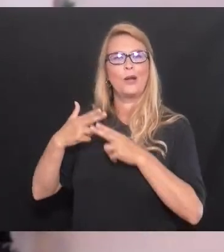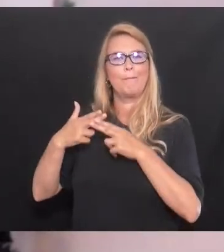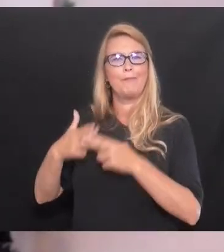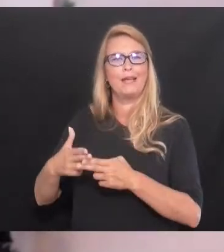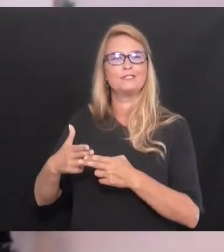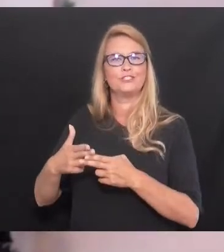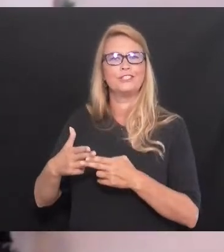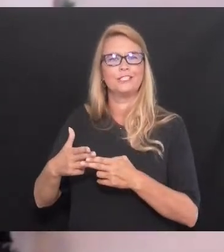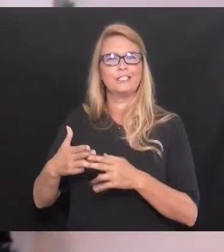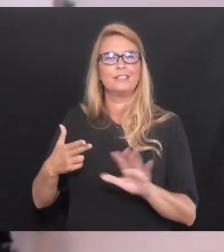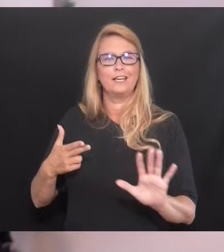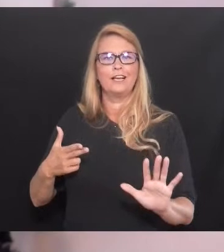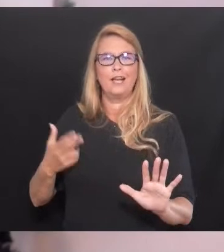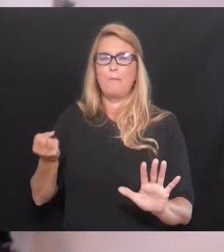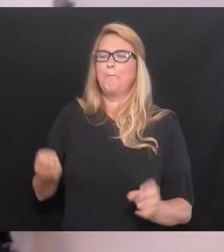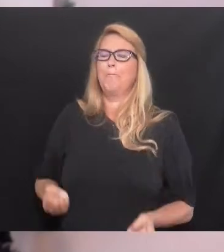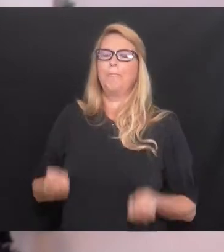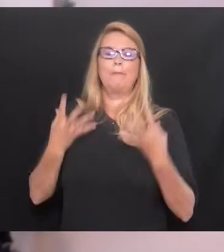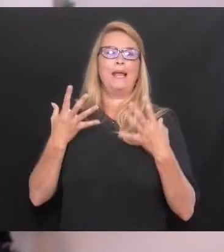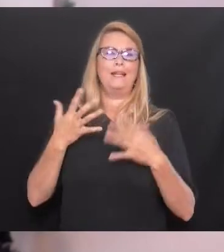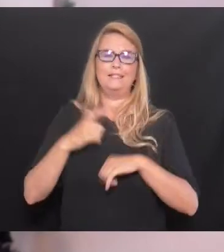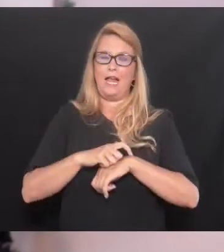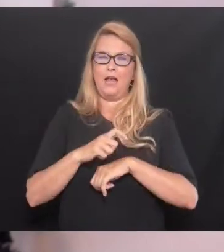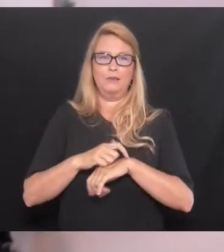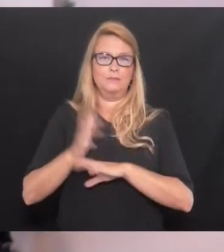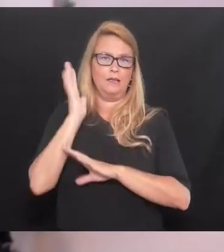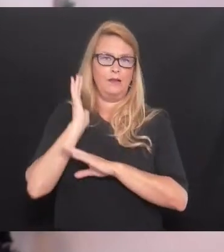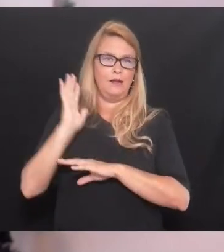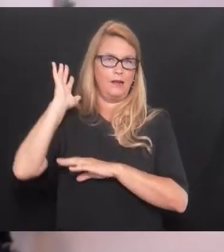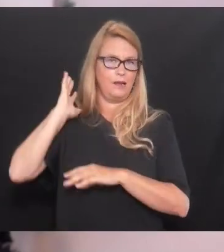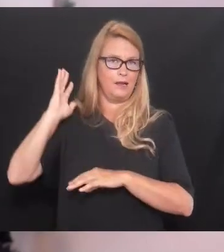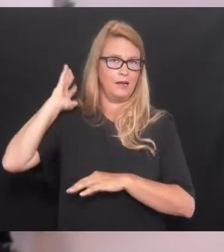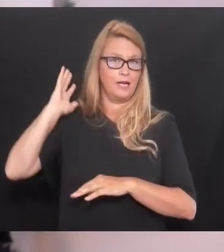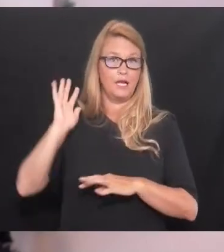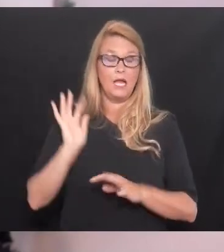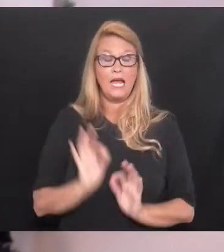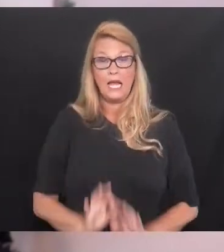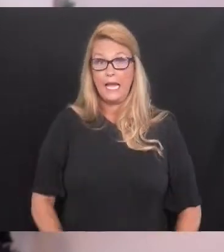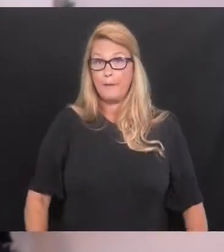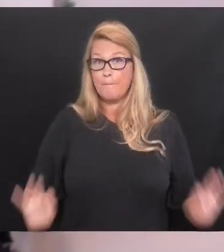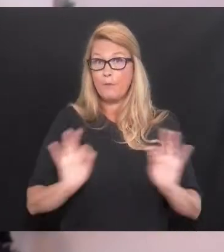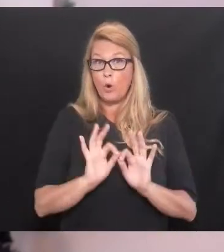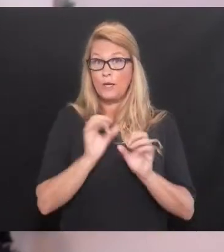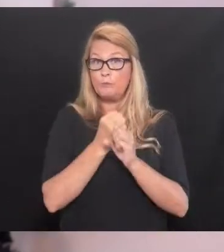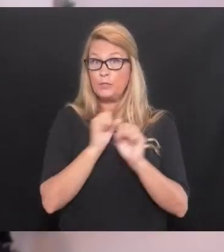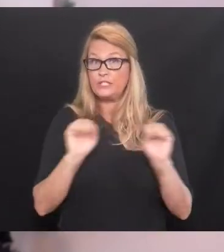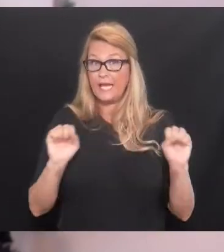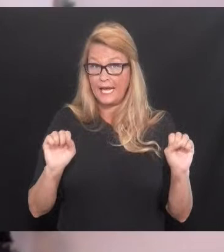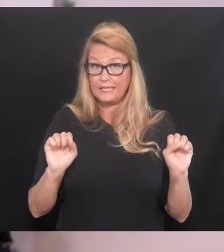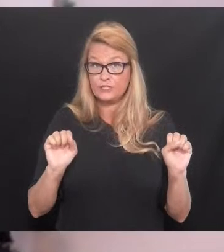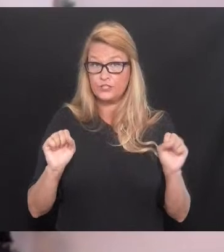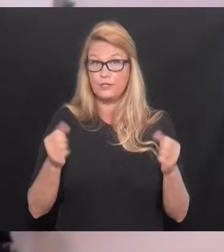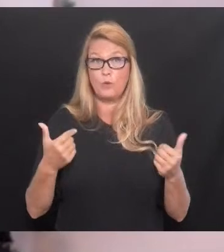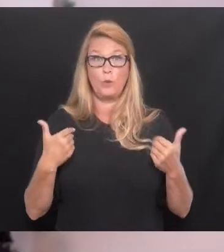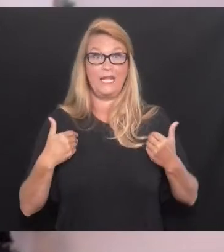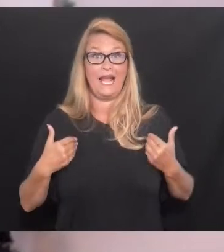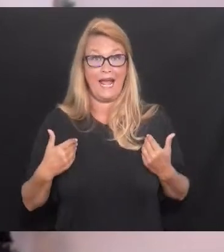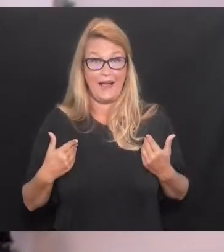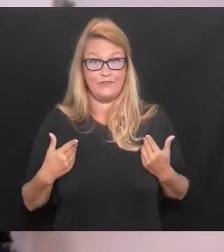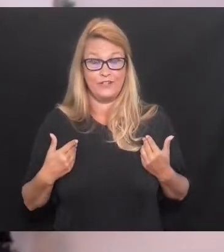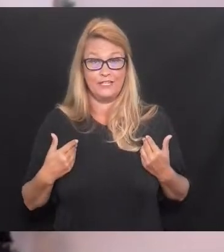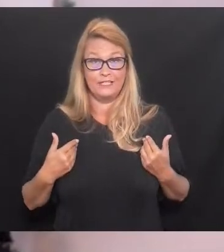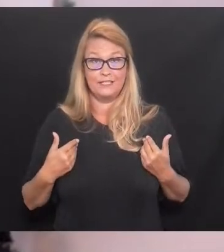said today, and as I have said, that the most important protection that we have